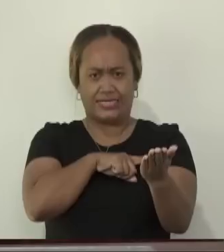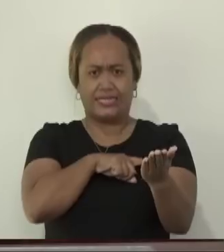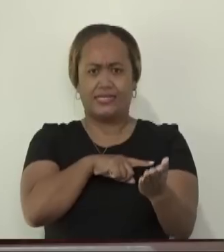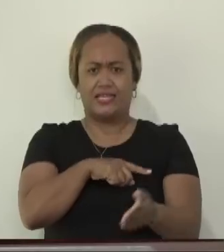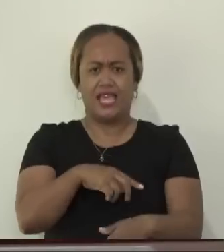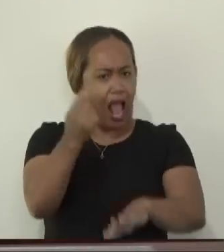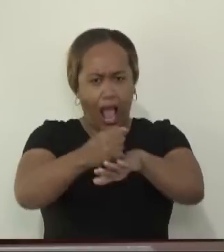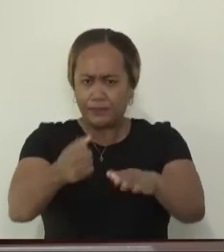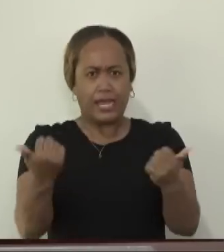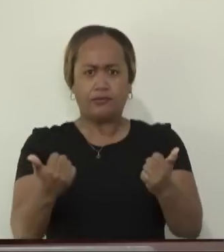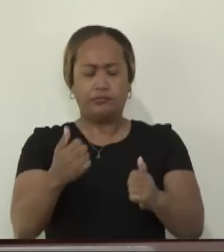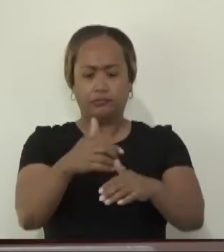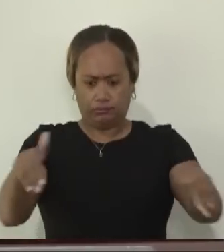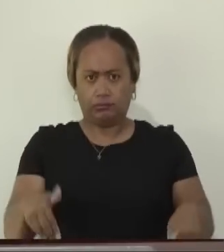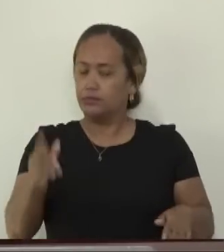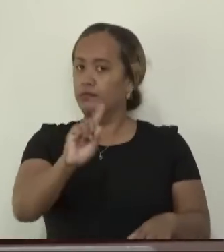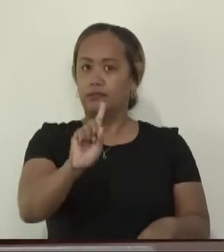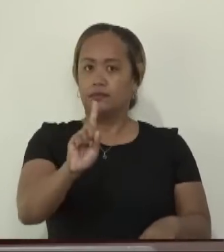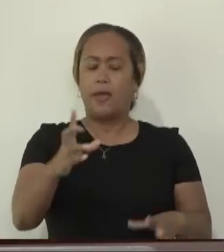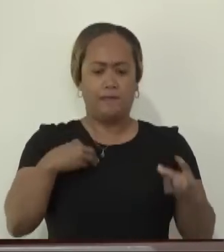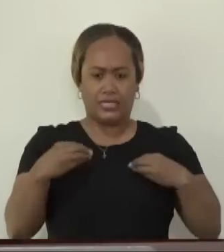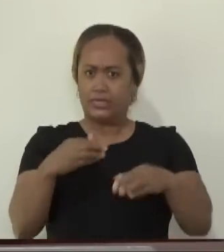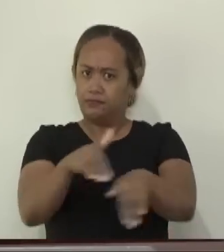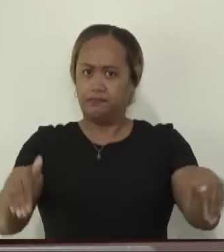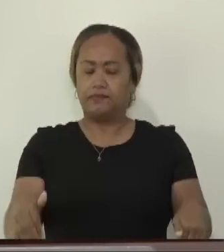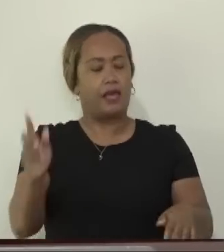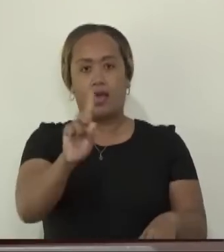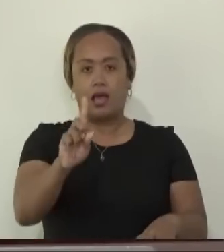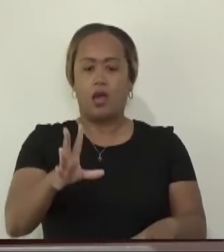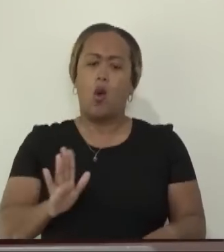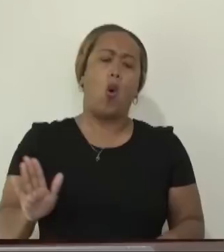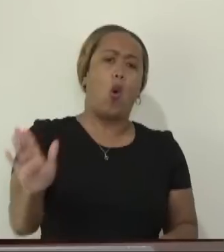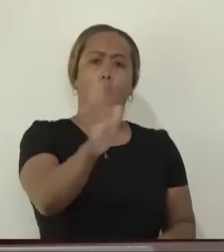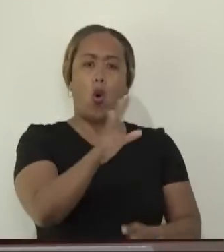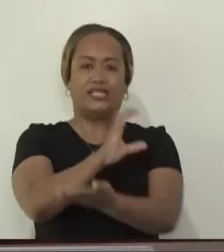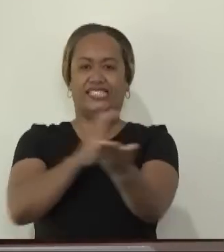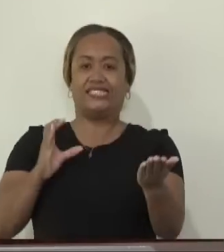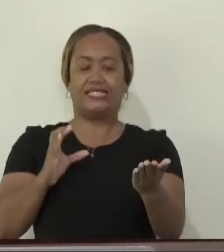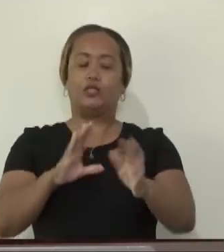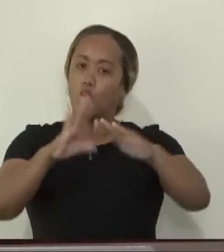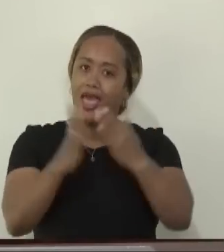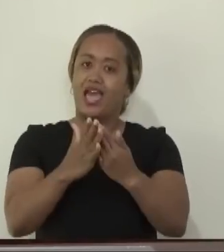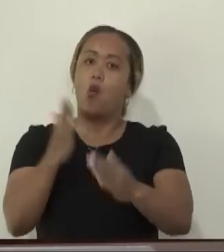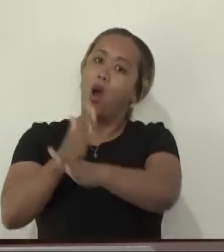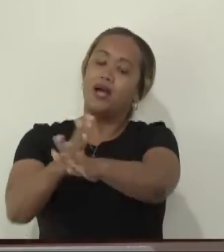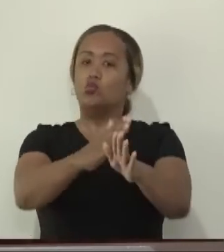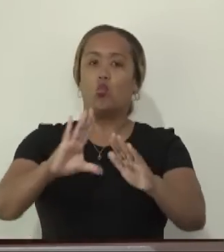not just the government, not just the business sector, but all our citizens must work